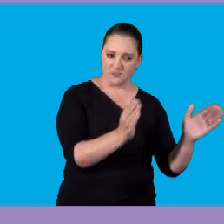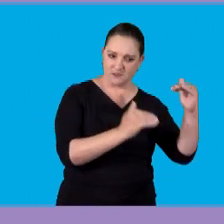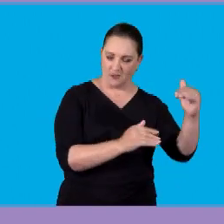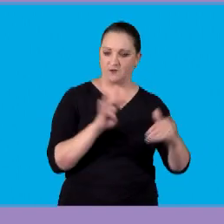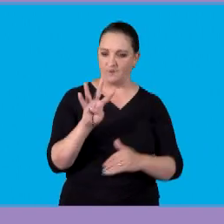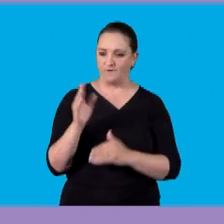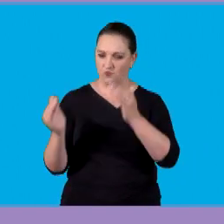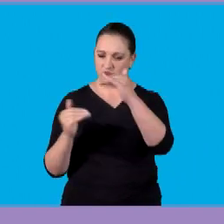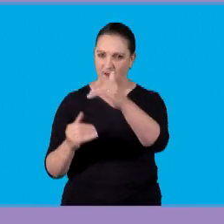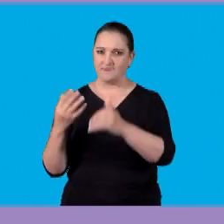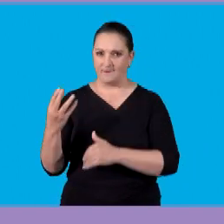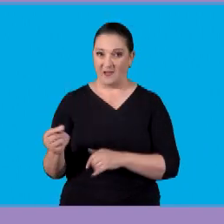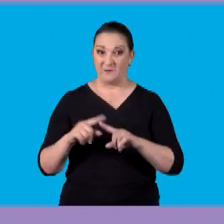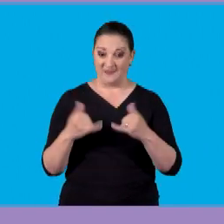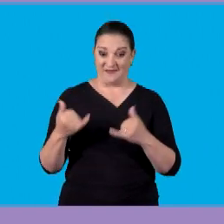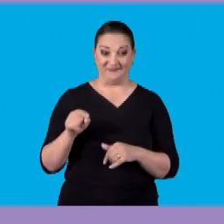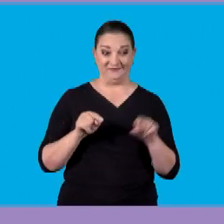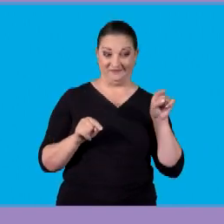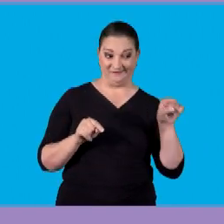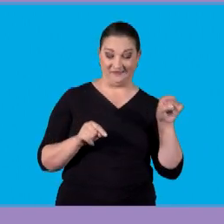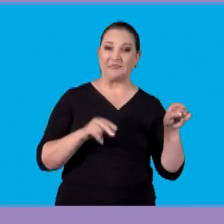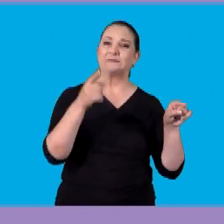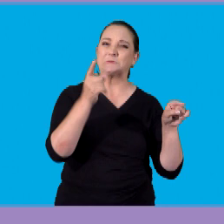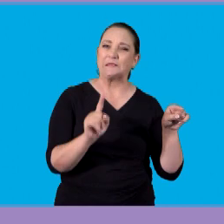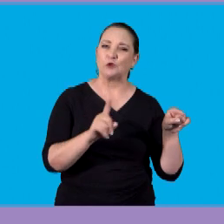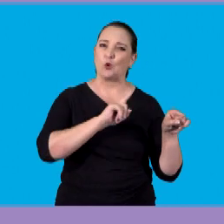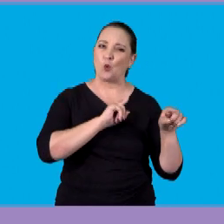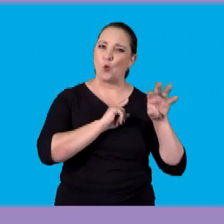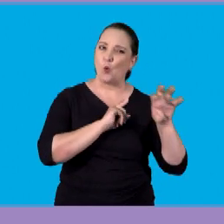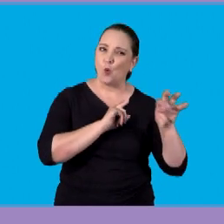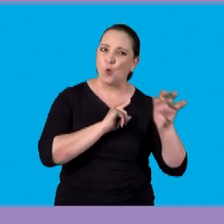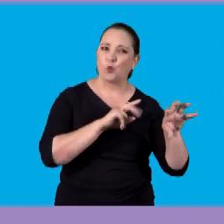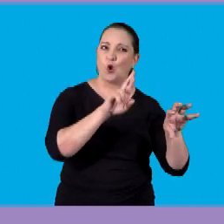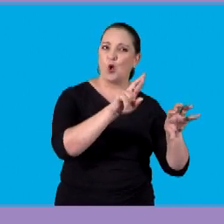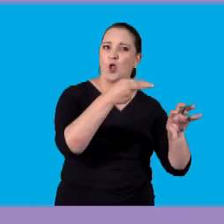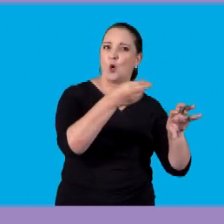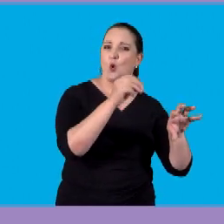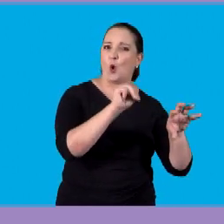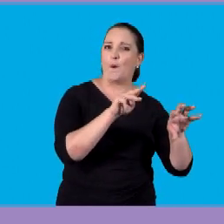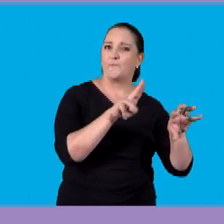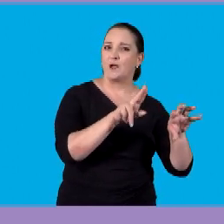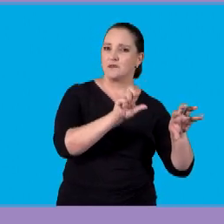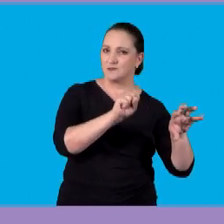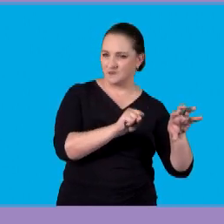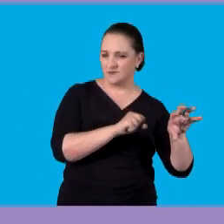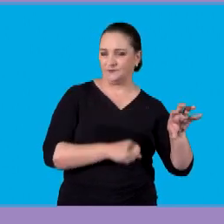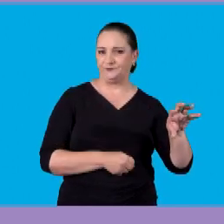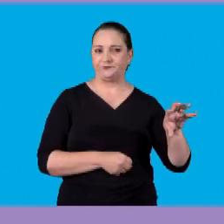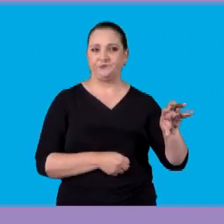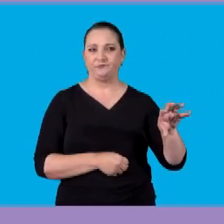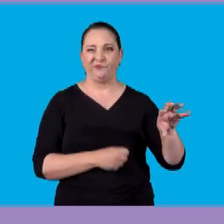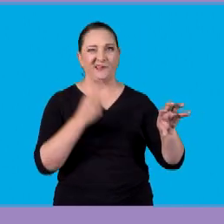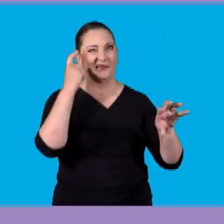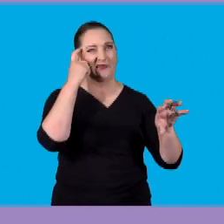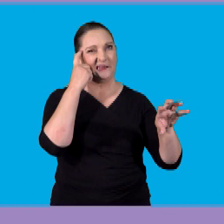parallelogram. So let's see how we can explain why the rhombus is a special parallelogram. Now, when we